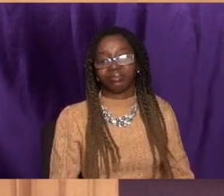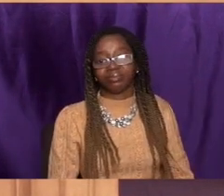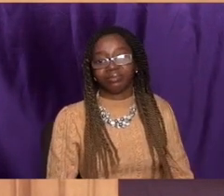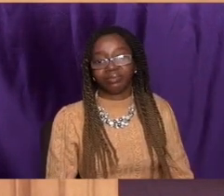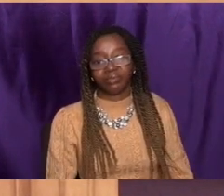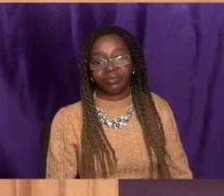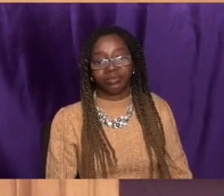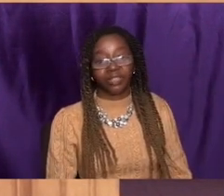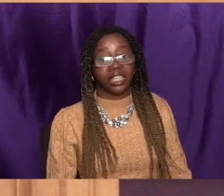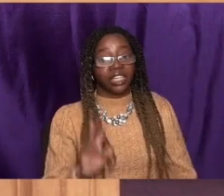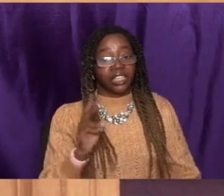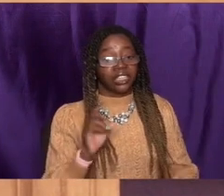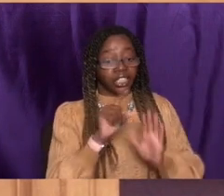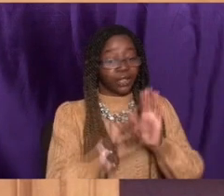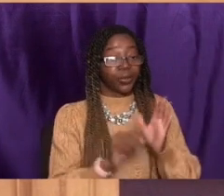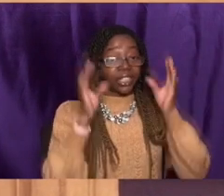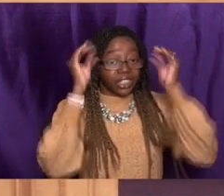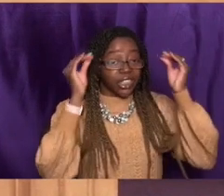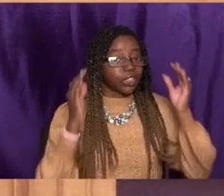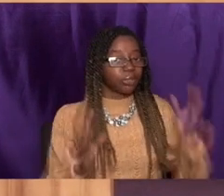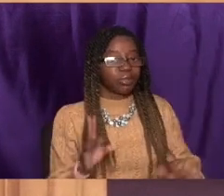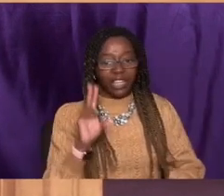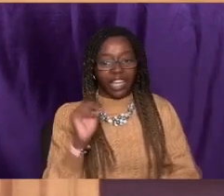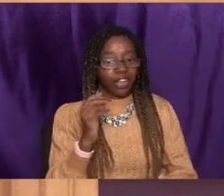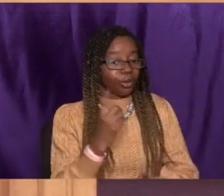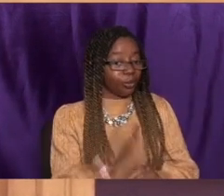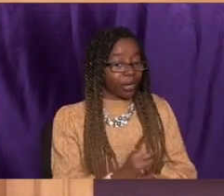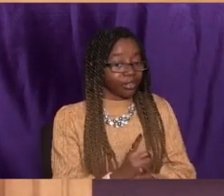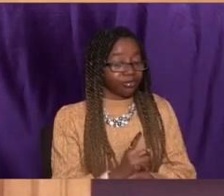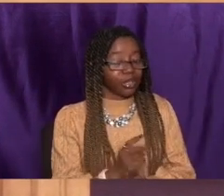Her second great teaching was, ain't no right way to do wrong.